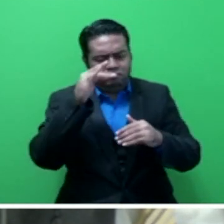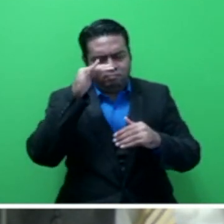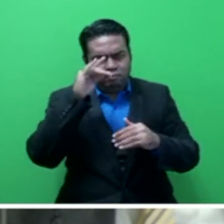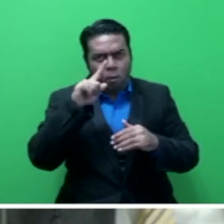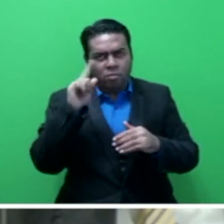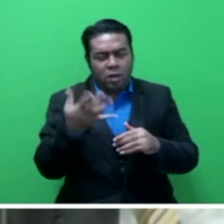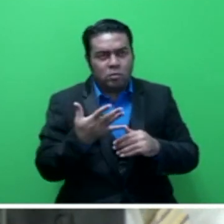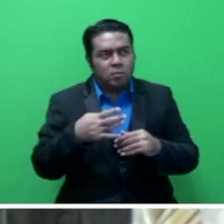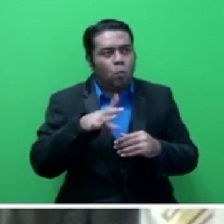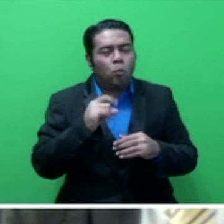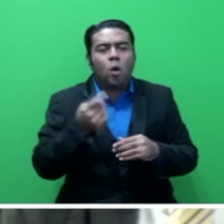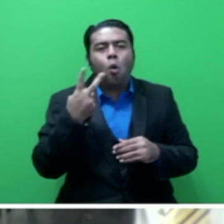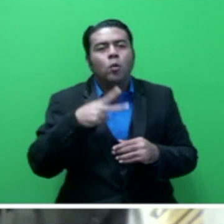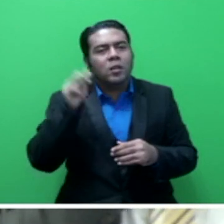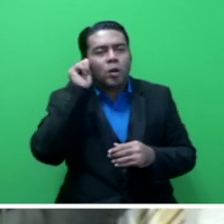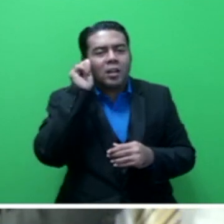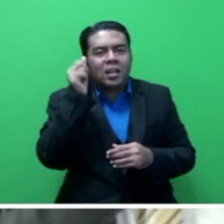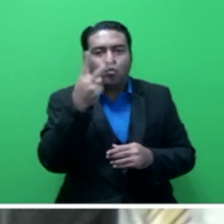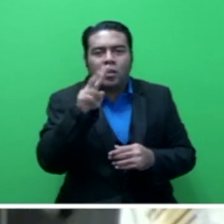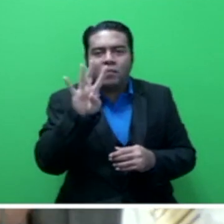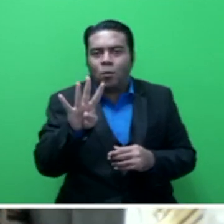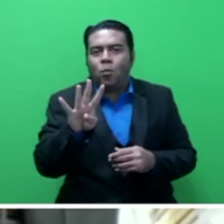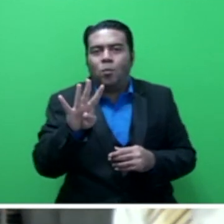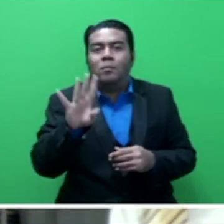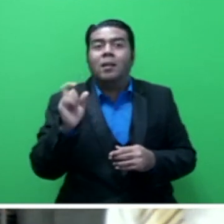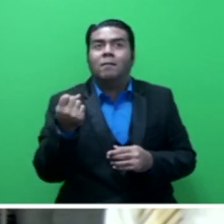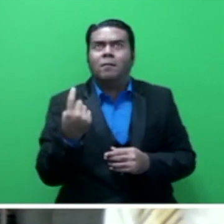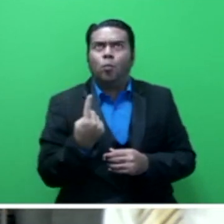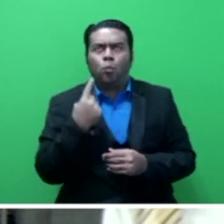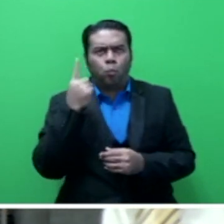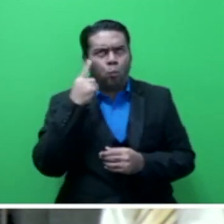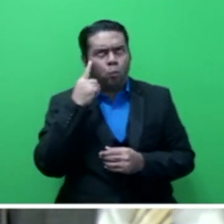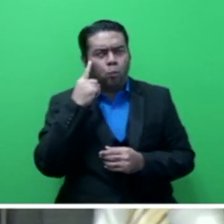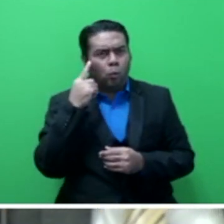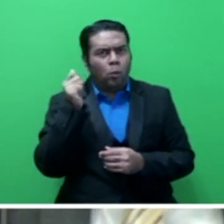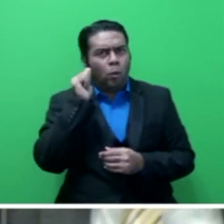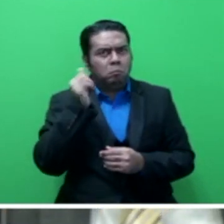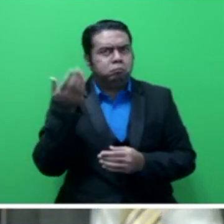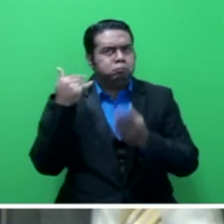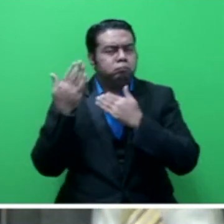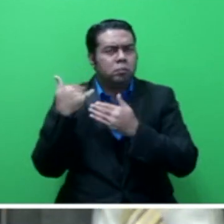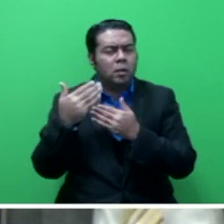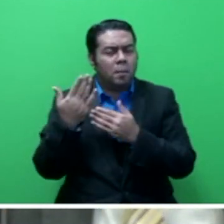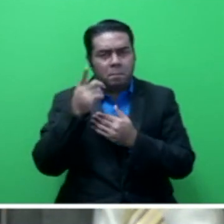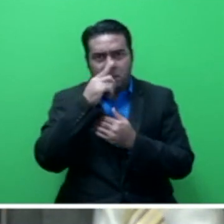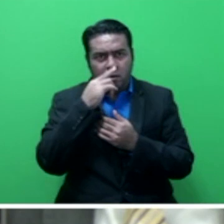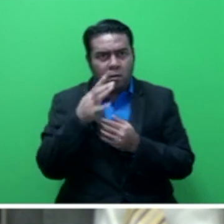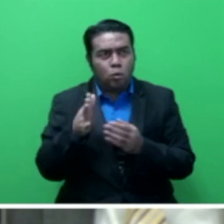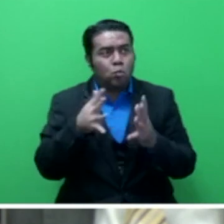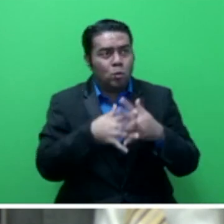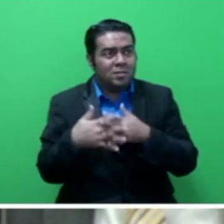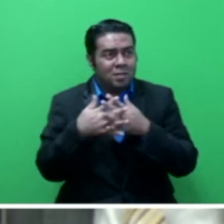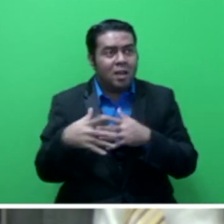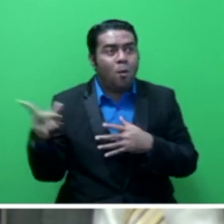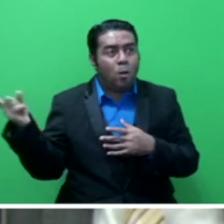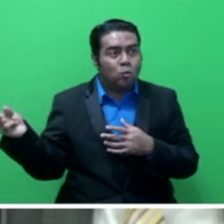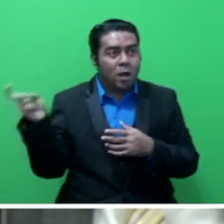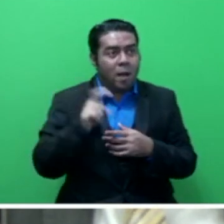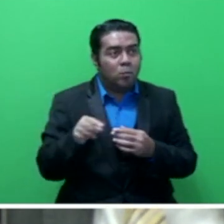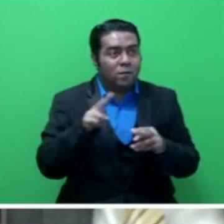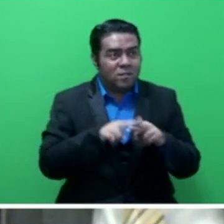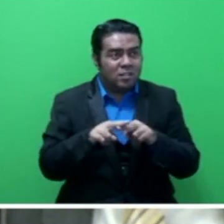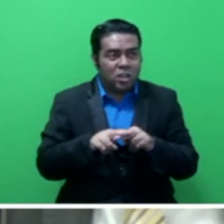only recognize 24. And there was a period of time where anyone in the eastern seaboard of USA who wanted to come to Fiji actually had to